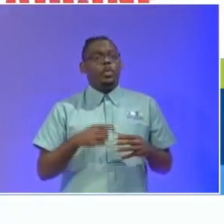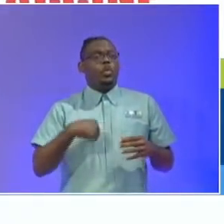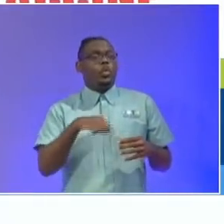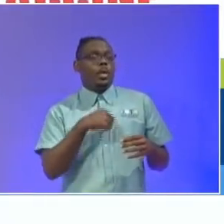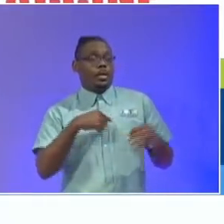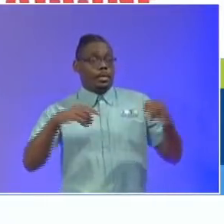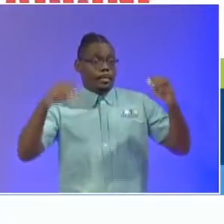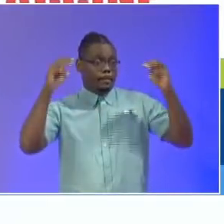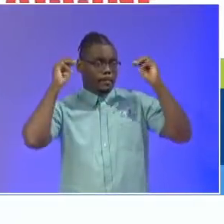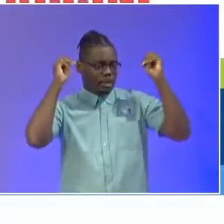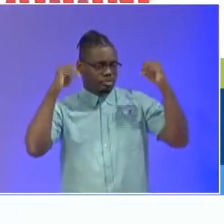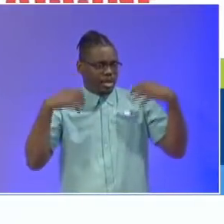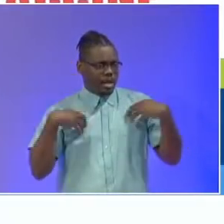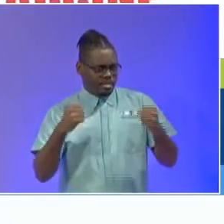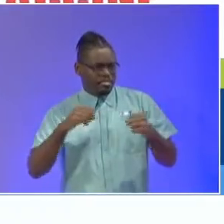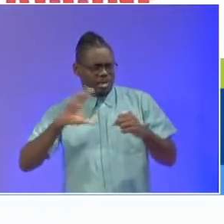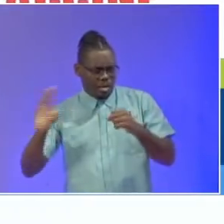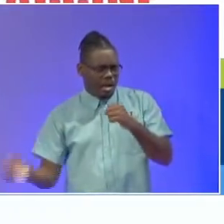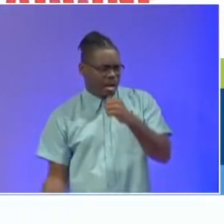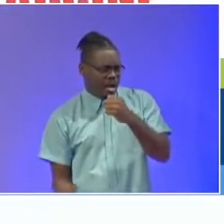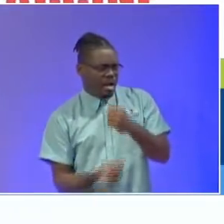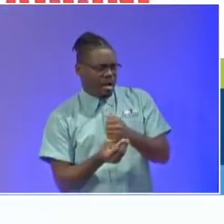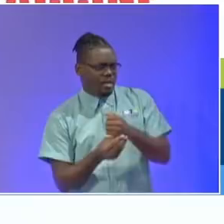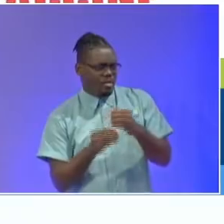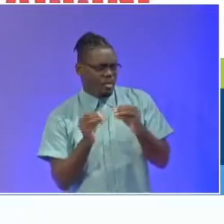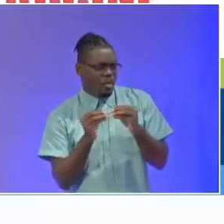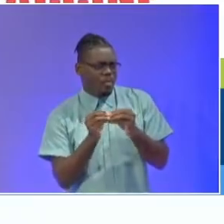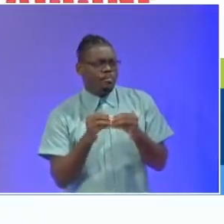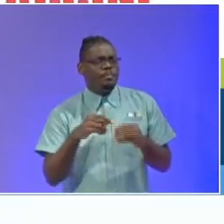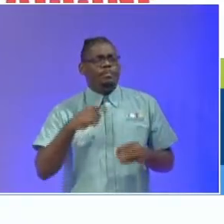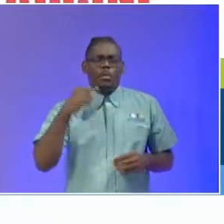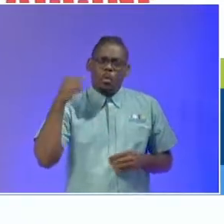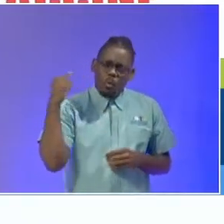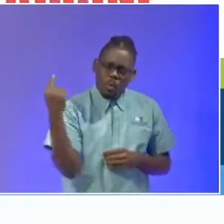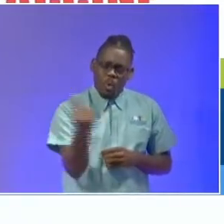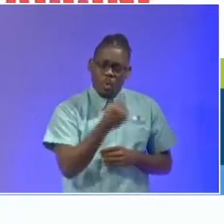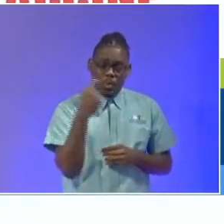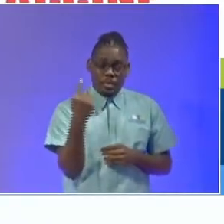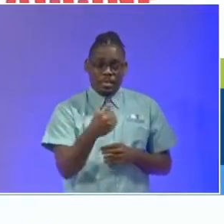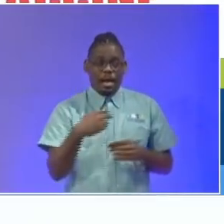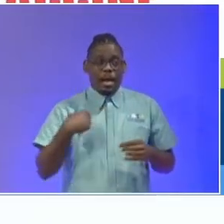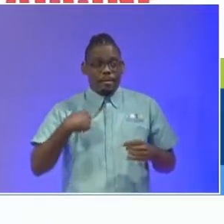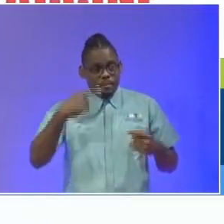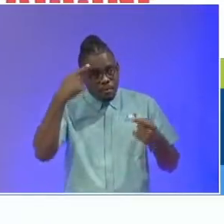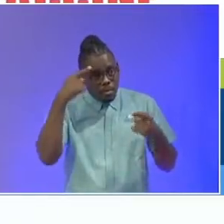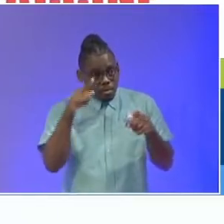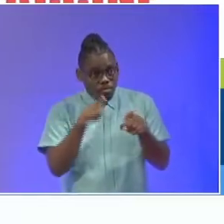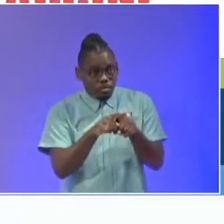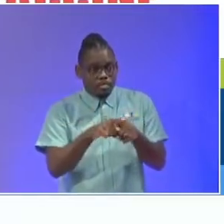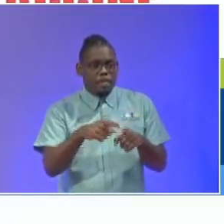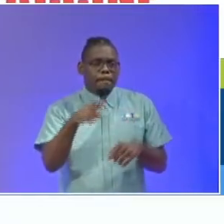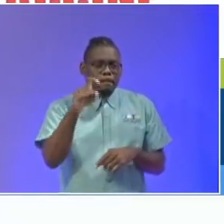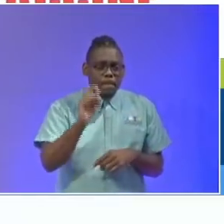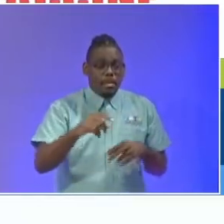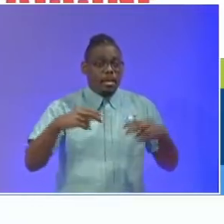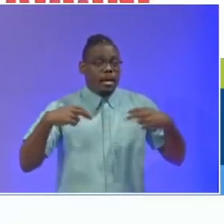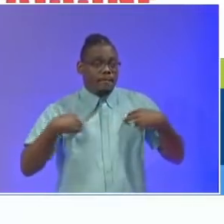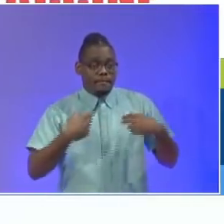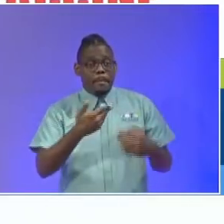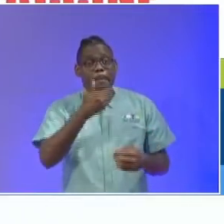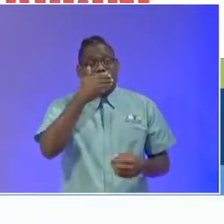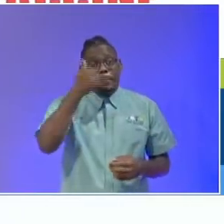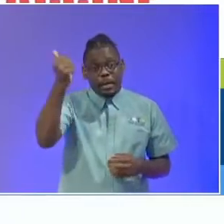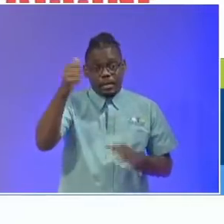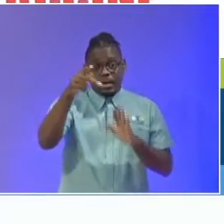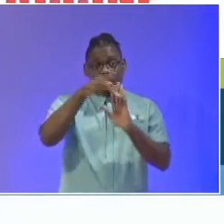and always engaged Dr. Kenneth Charles, a hematologist, who drives all those policies, right? So it's not something